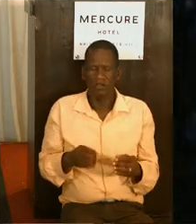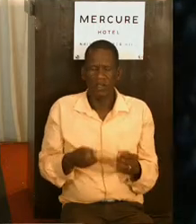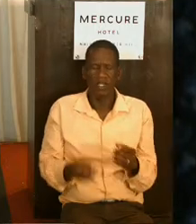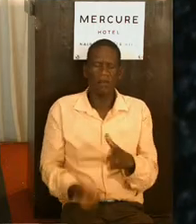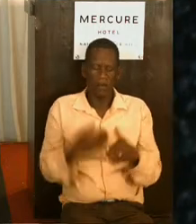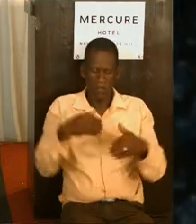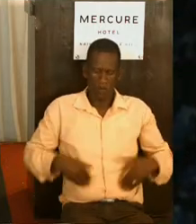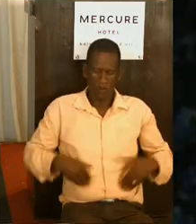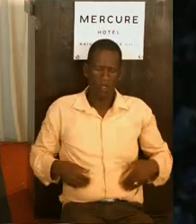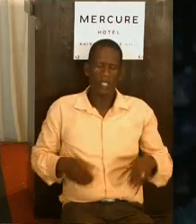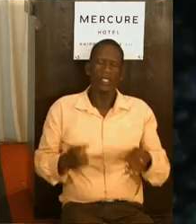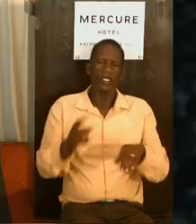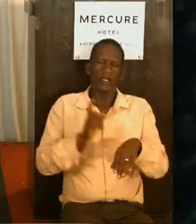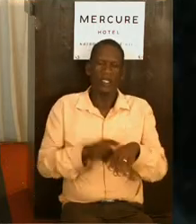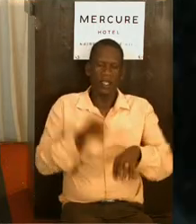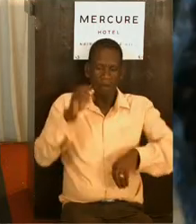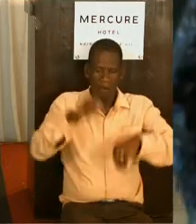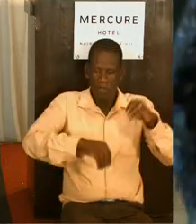foreign